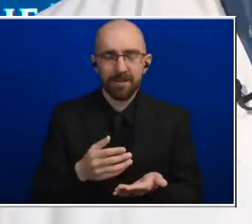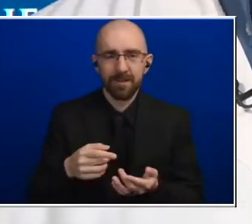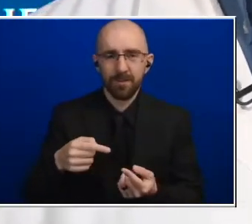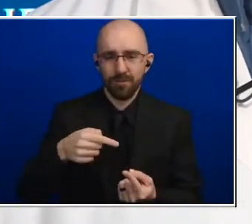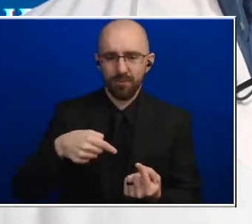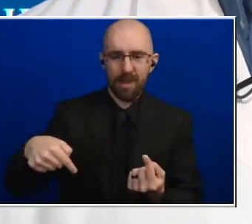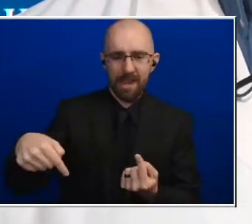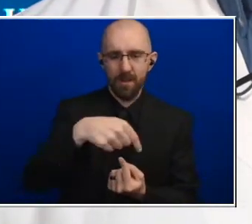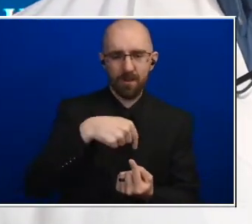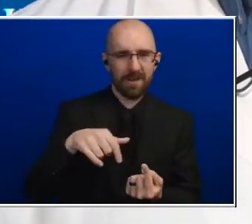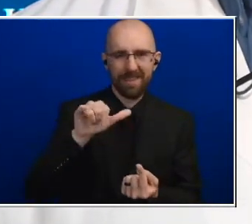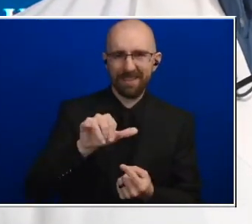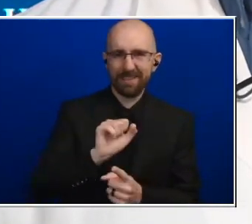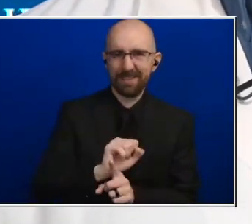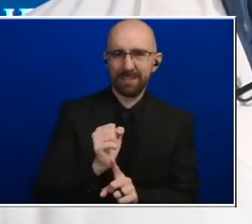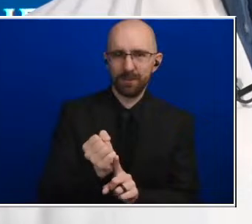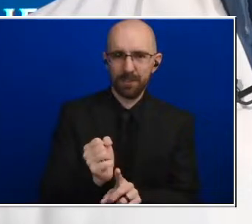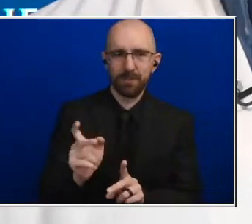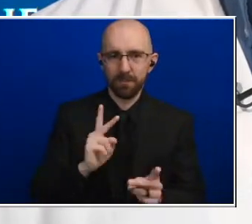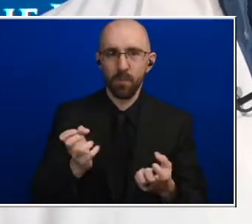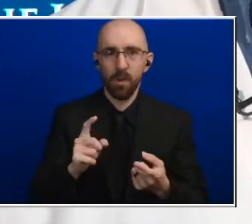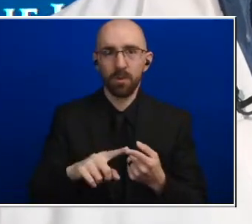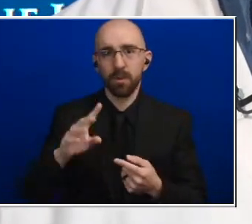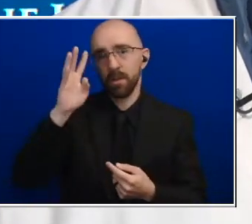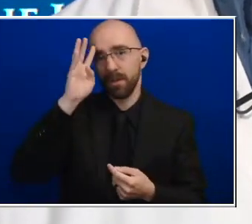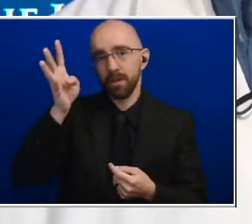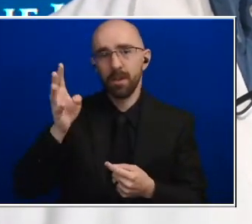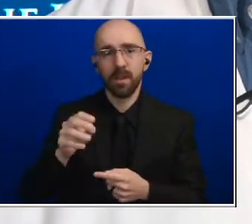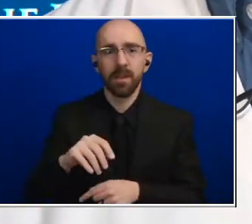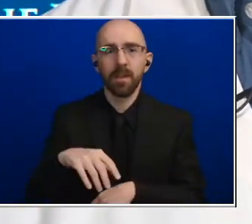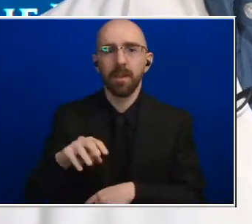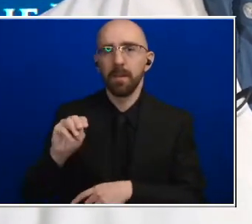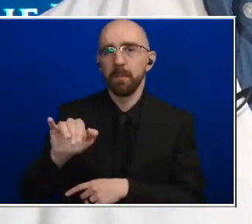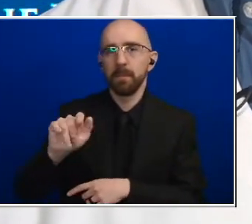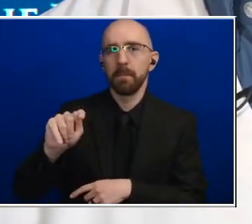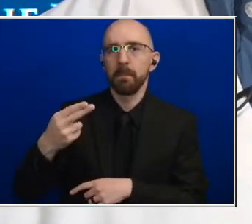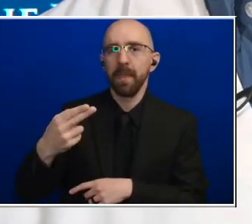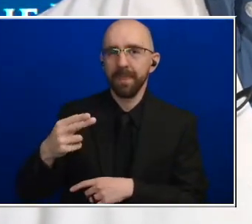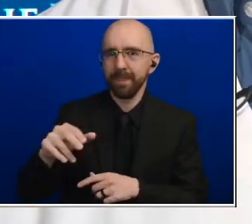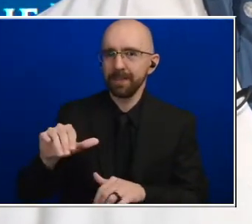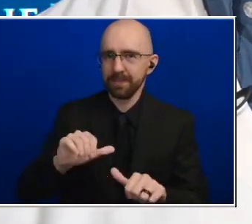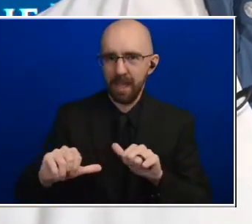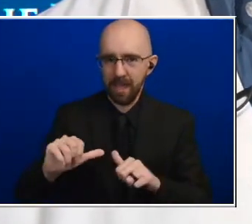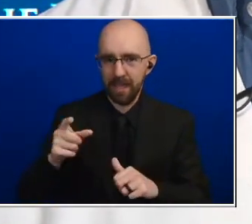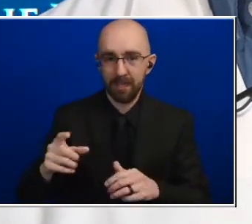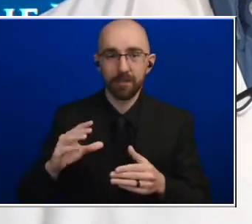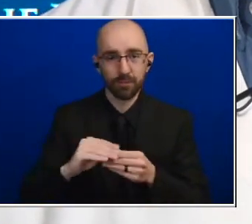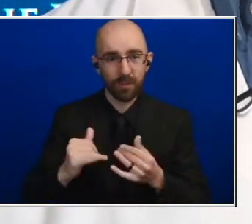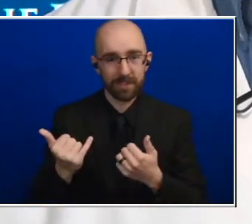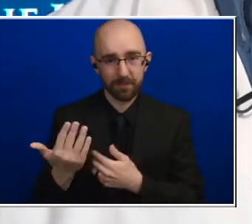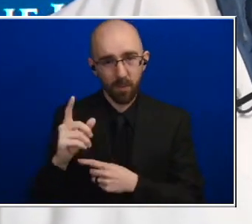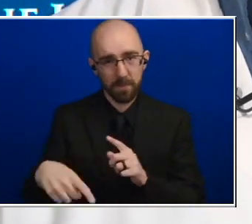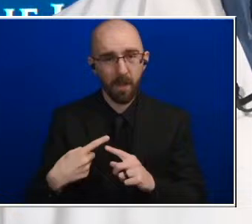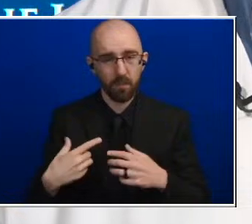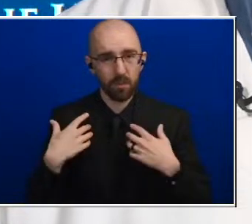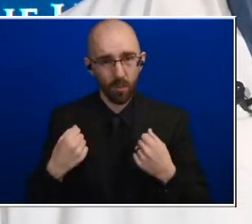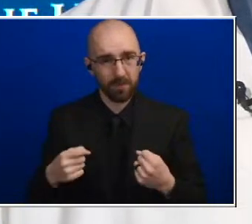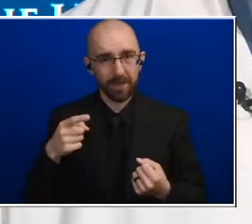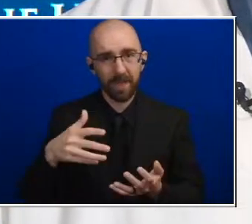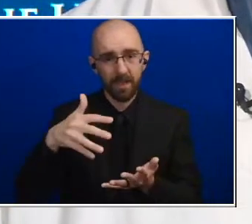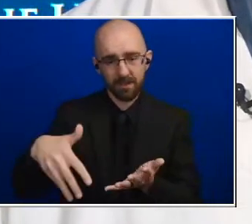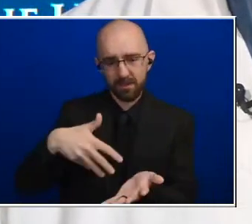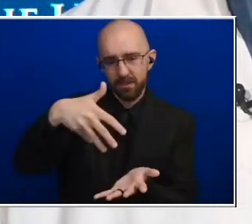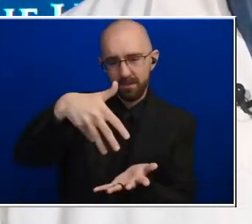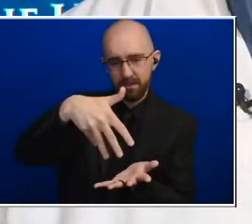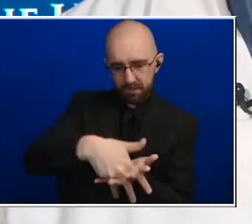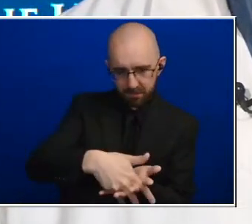the people who want to create myths of science. But the fact is, the whole story you've heard this morning about this amazing recovery is all rooted in science, and